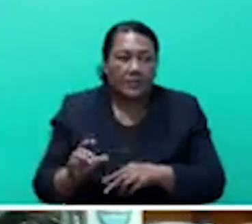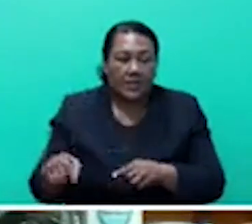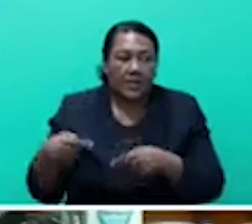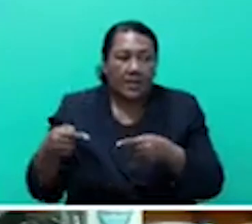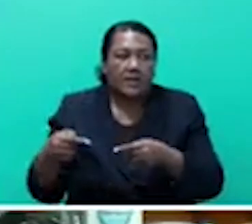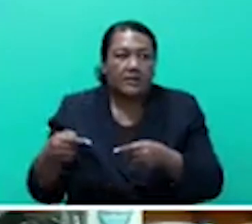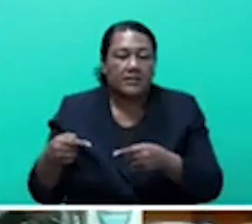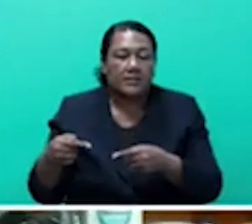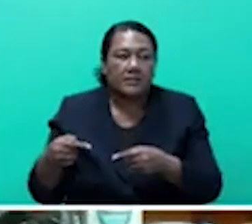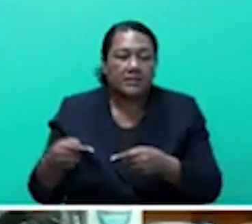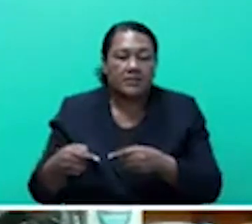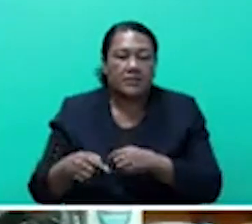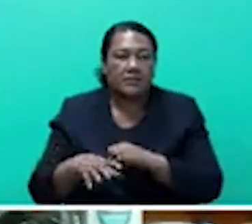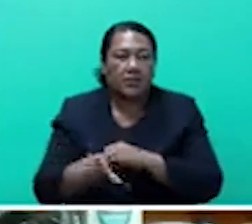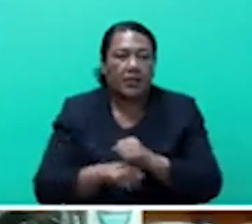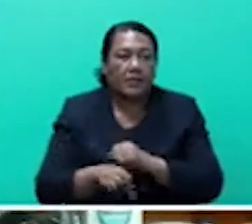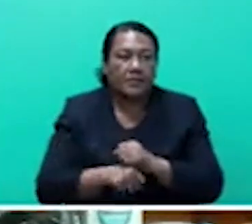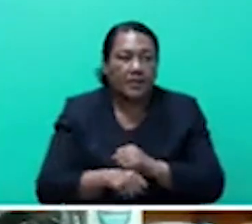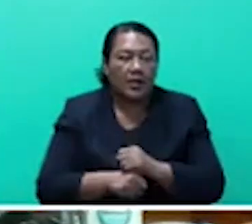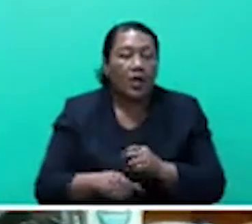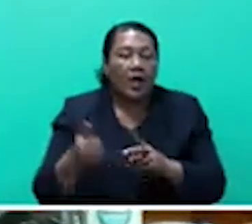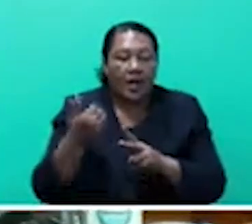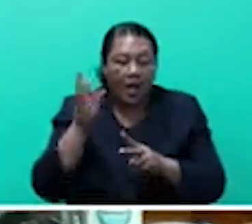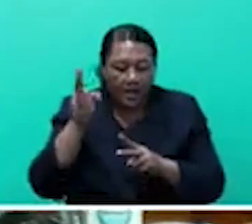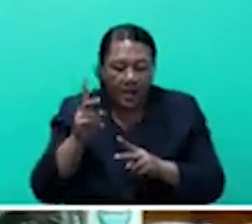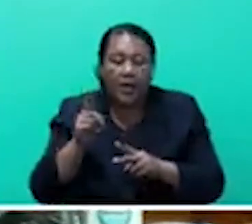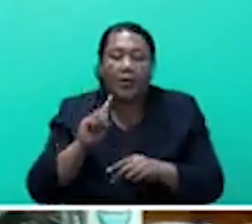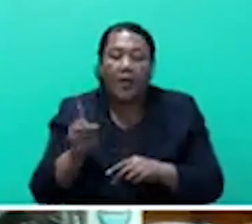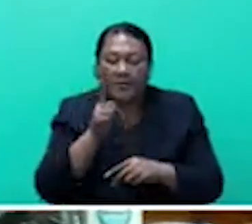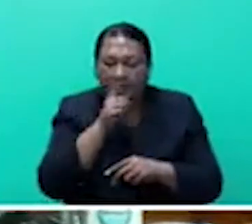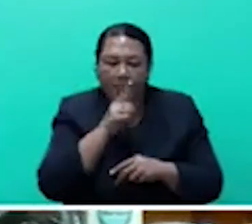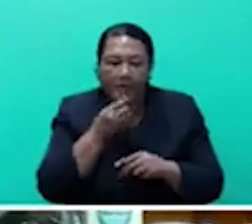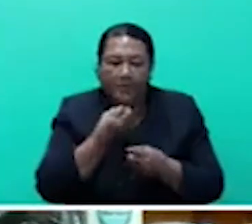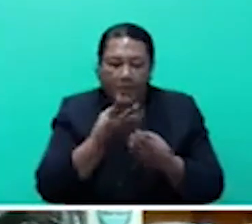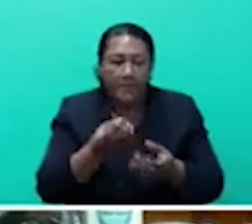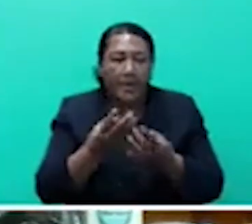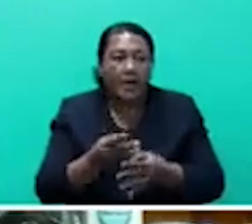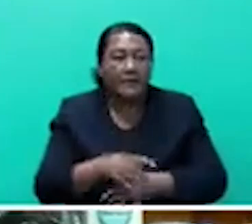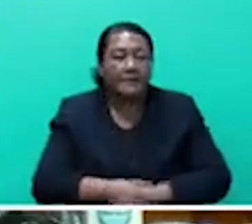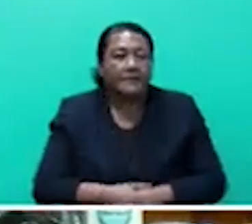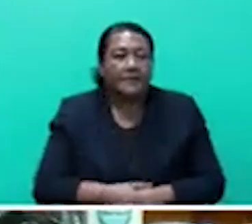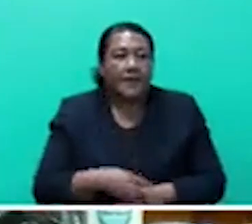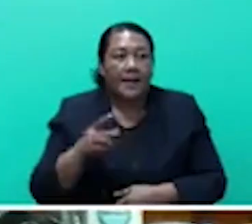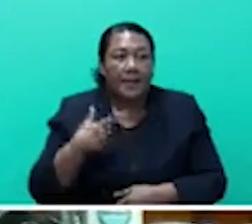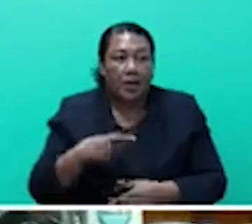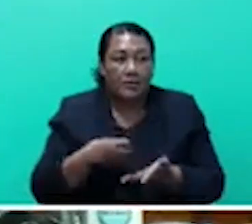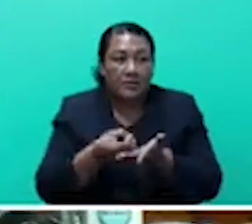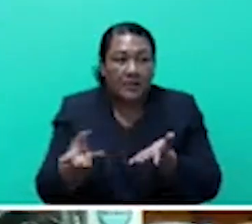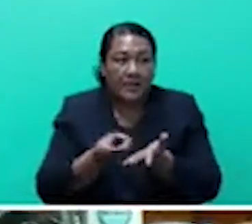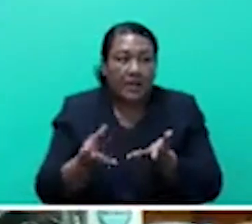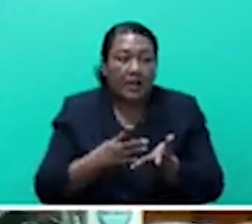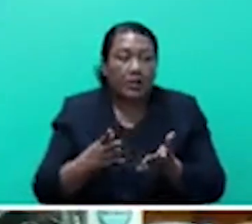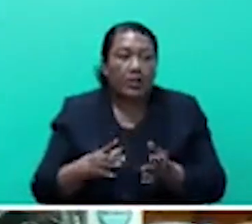again, it goes towards what people's expectation would be, because they're spending public purse, and so the